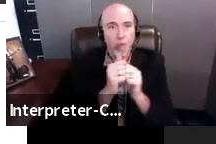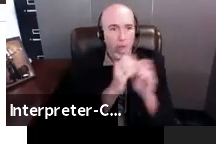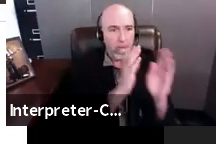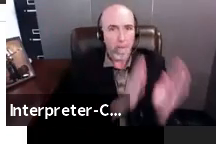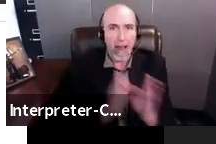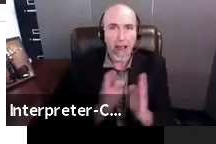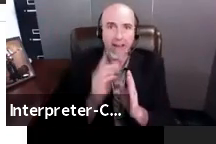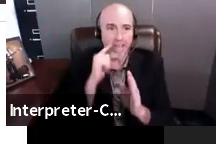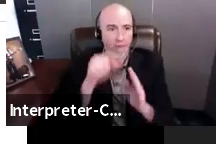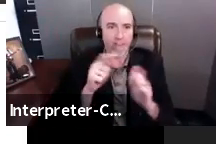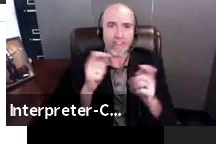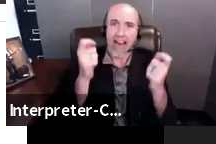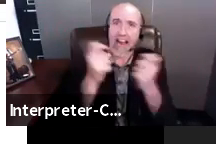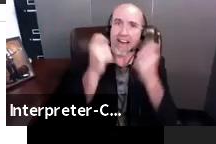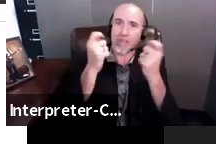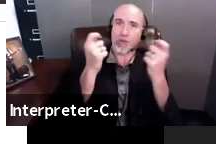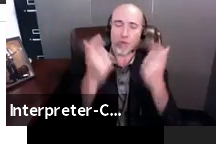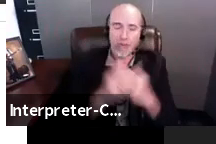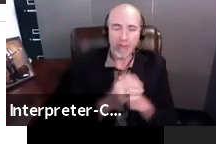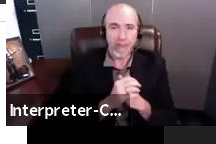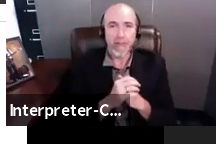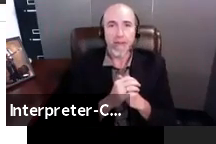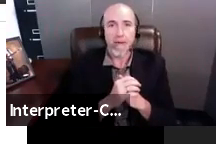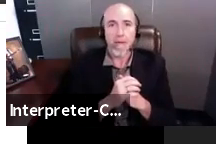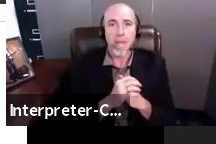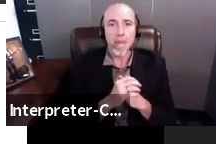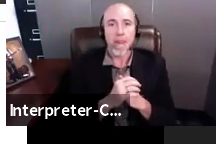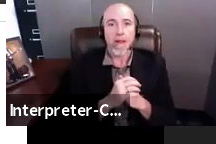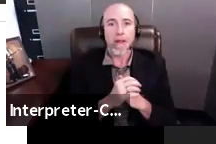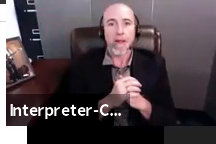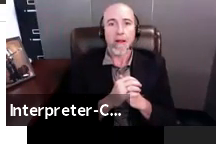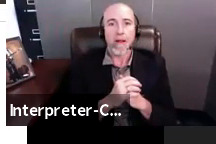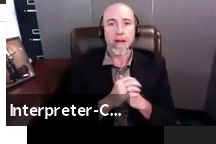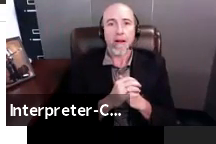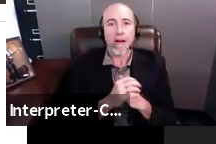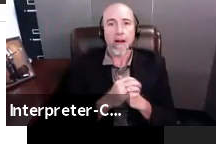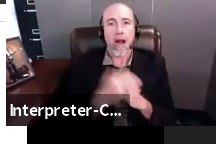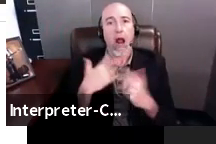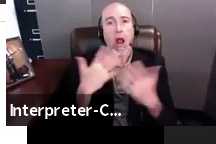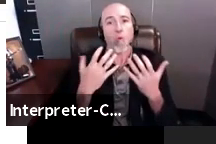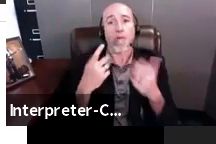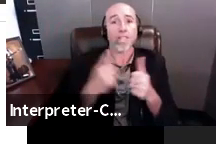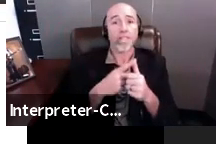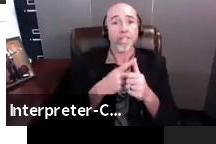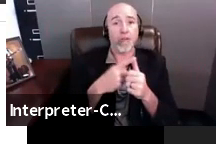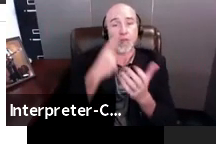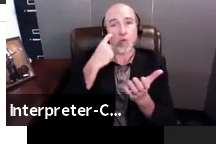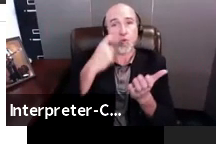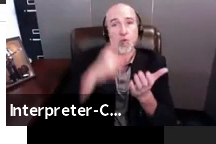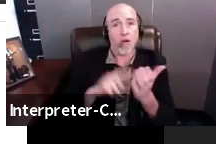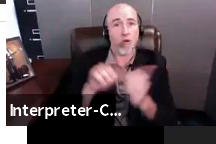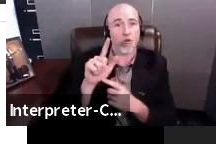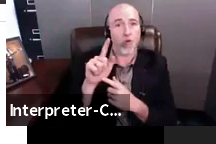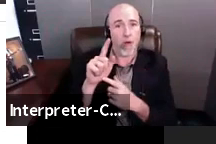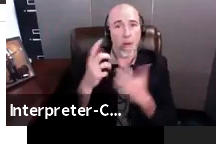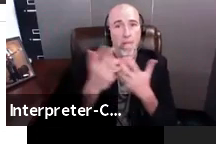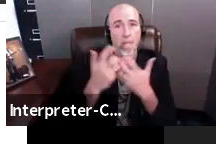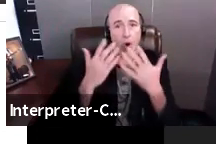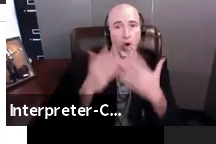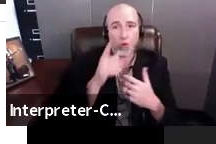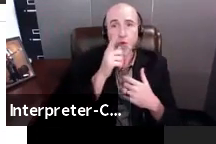ADA anniversary celebration. I'd like to start by recognizing the 21 partners that came